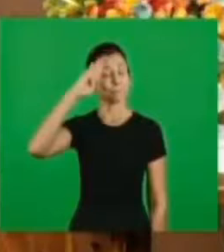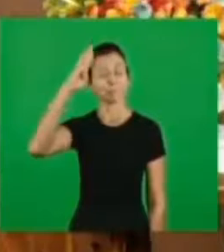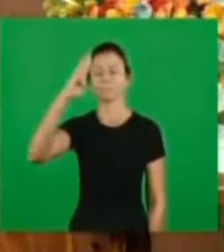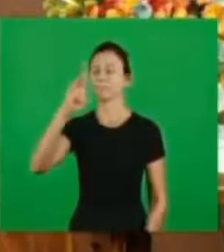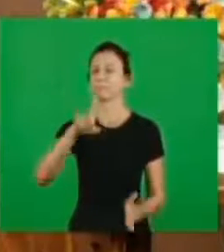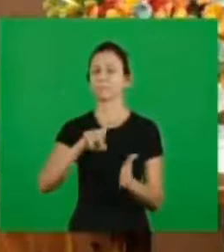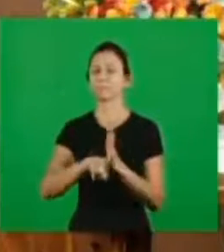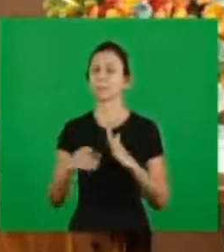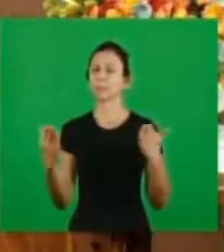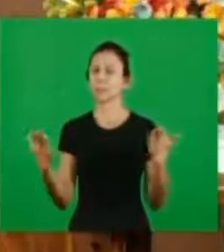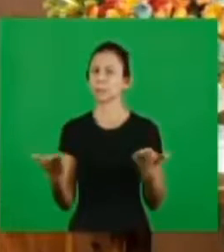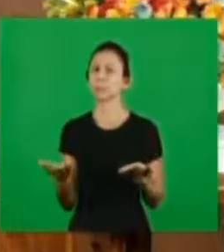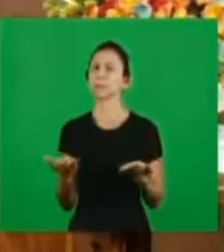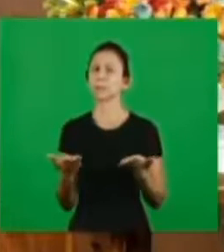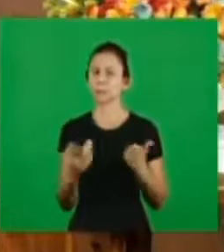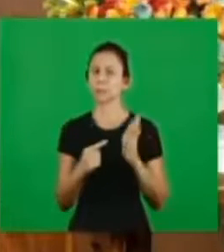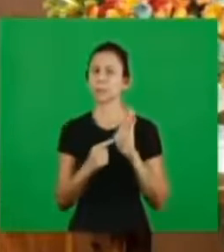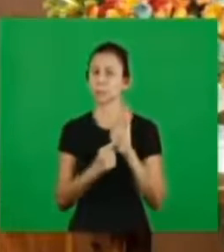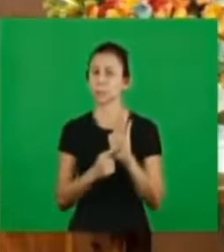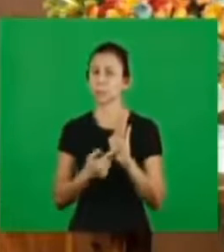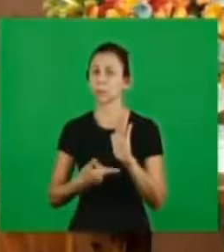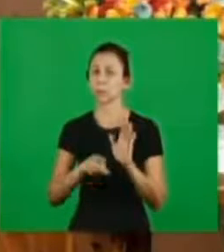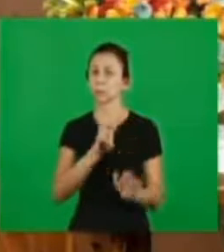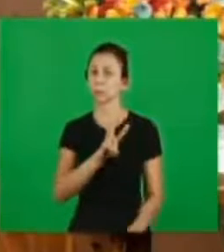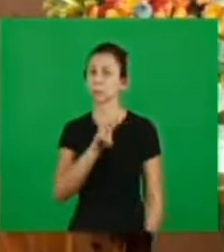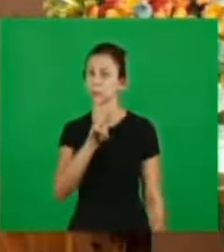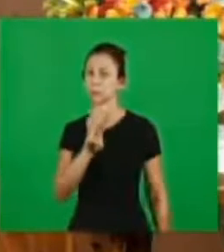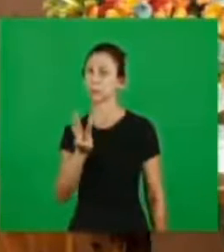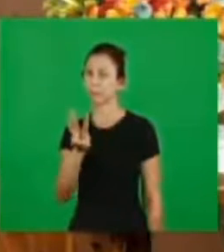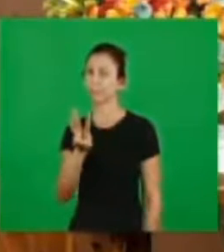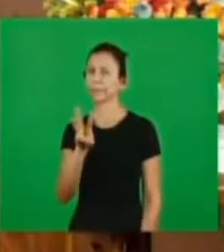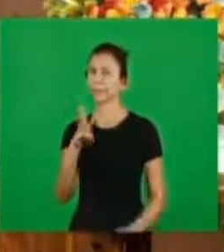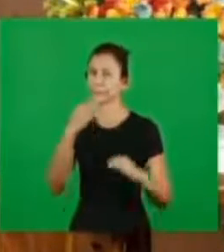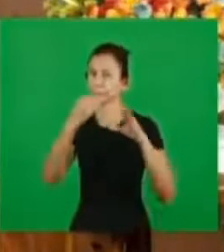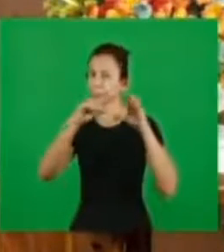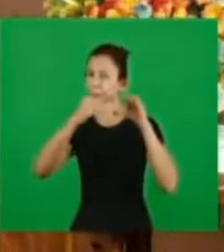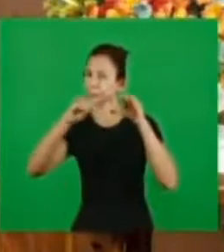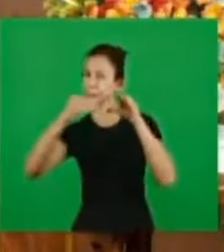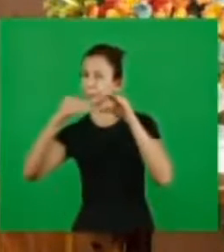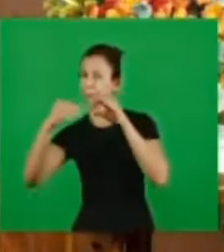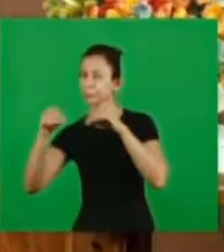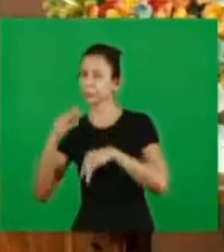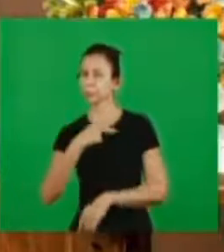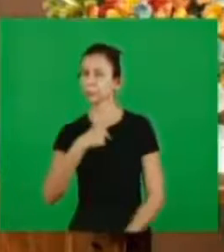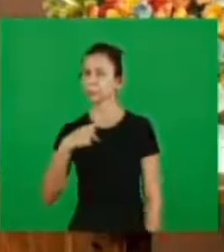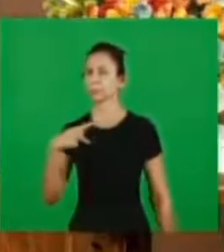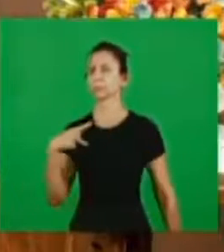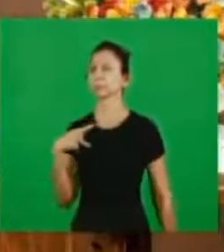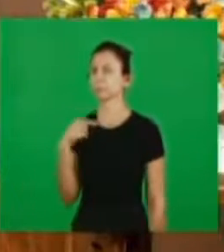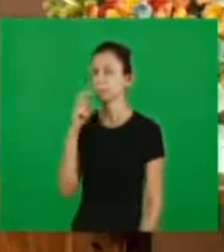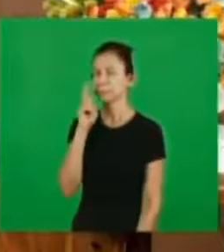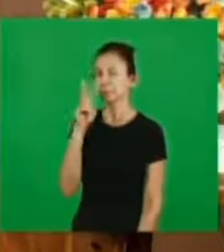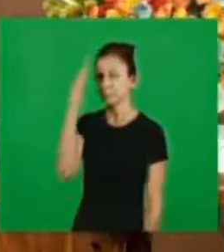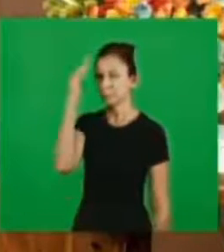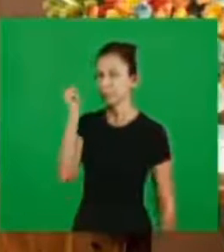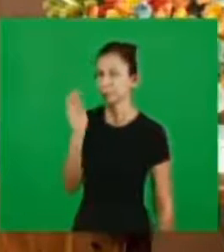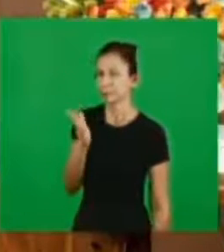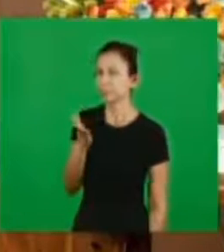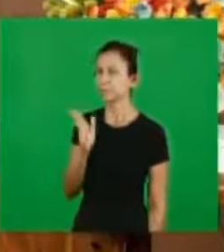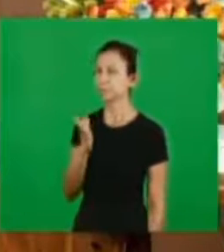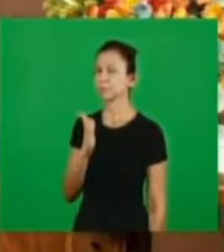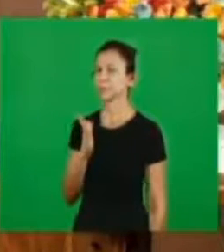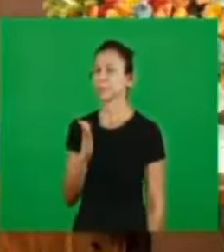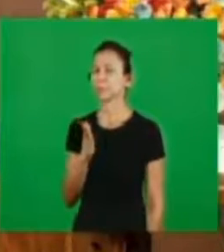is the most important question, is already being given to the church. It was given to the